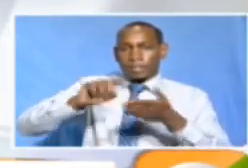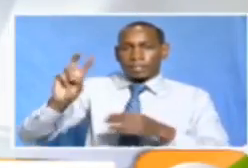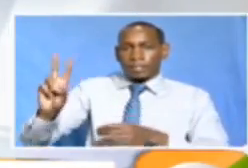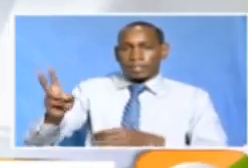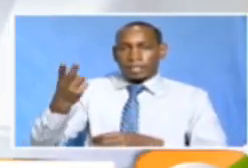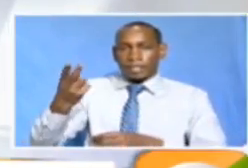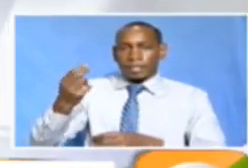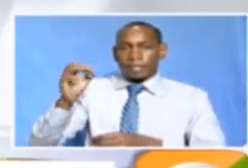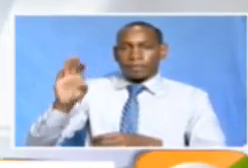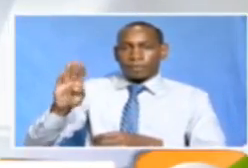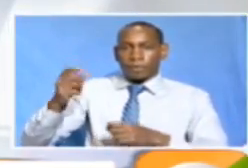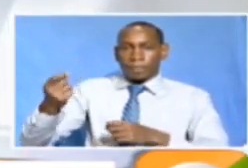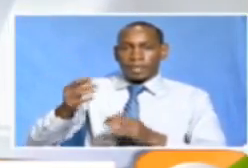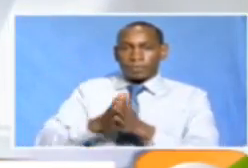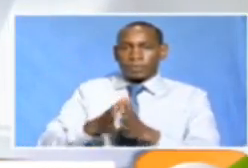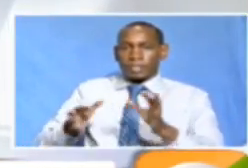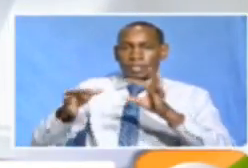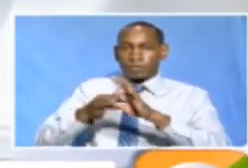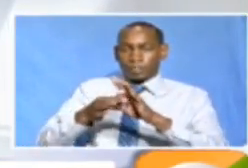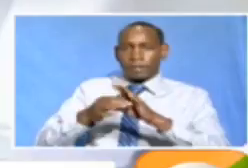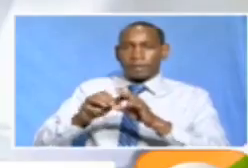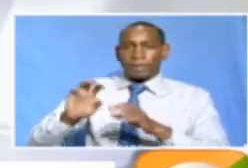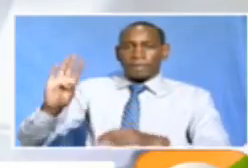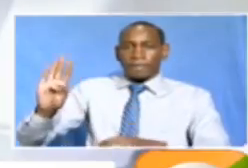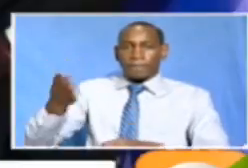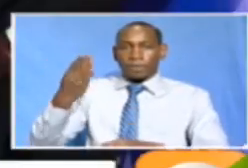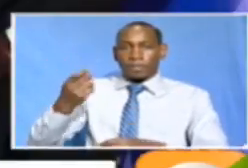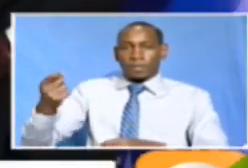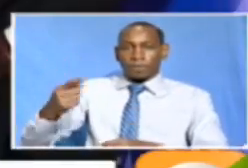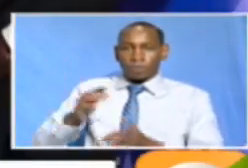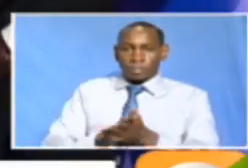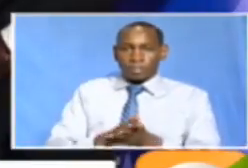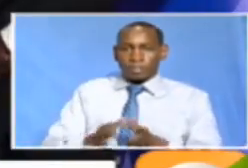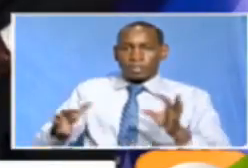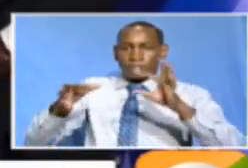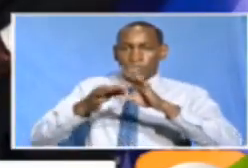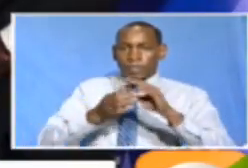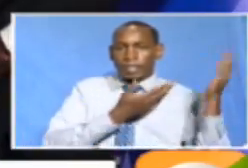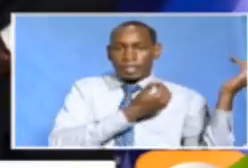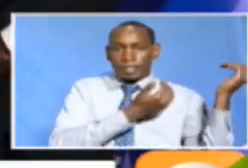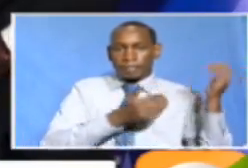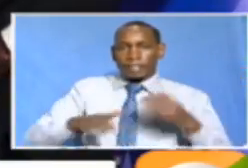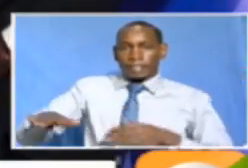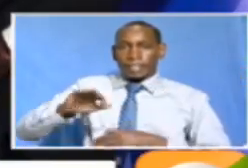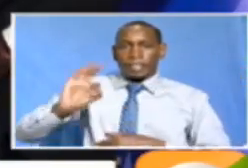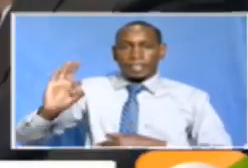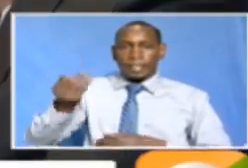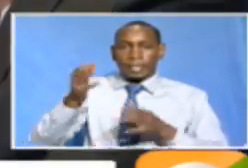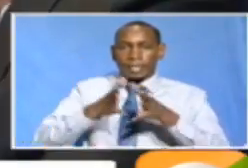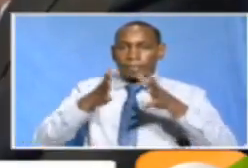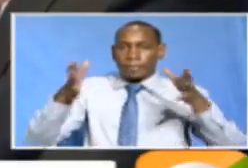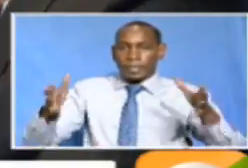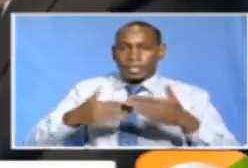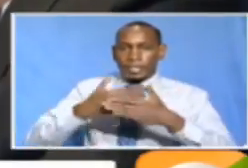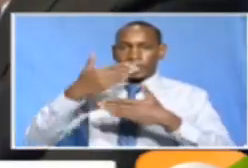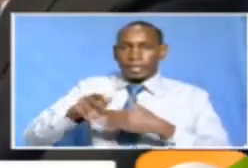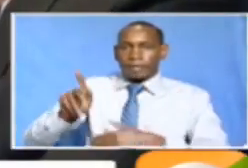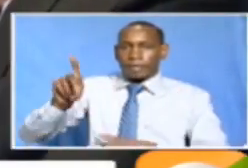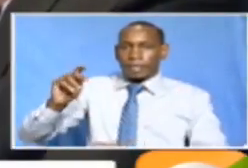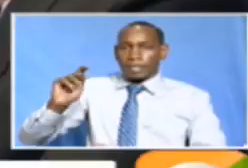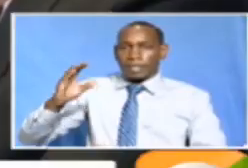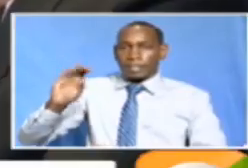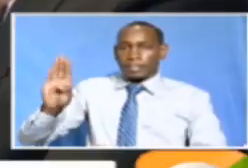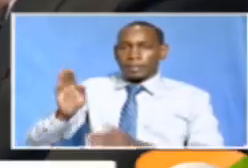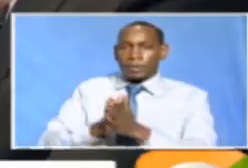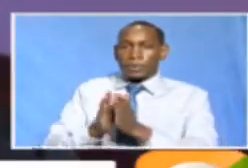quarter, and formal merger in the third quarter. The merged entity is expected to be the region's third largest after KCB